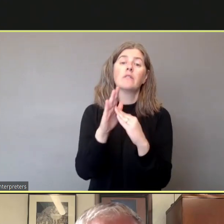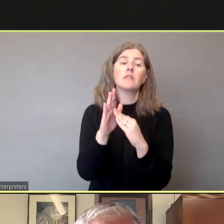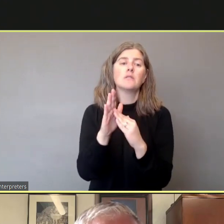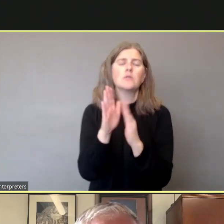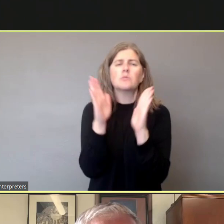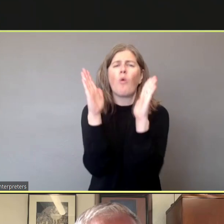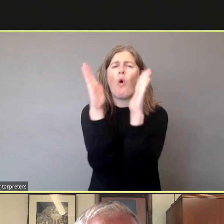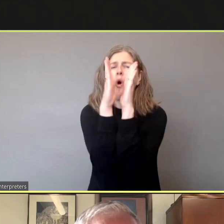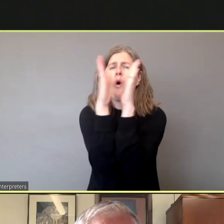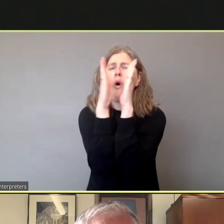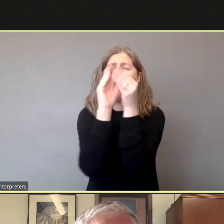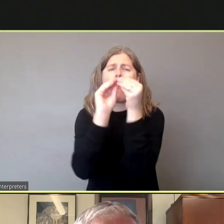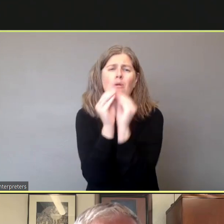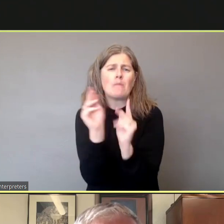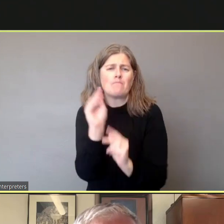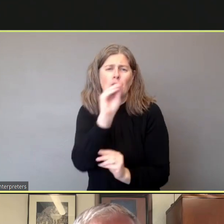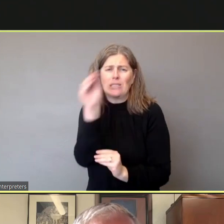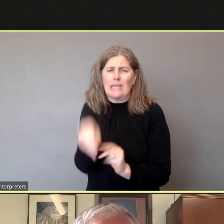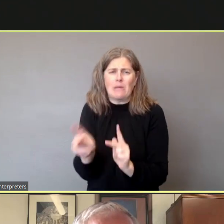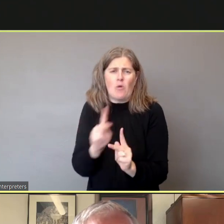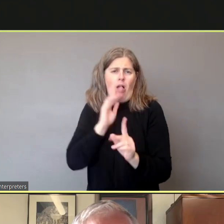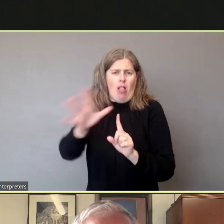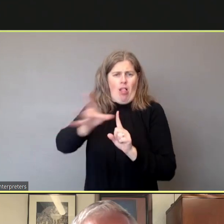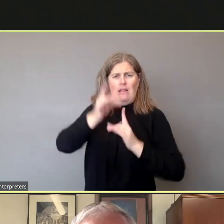of people are going to get it.